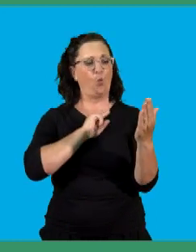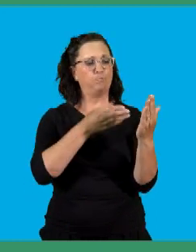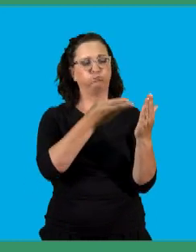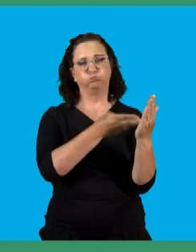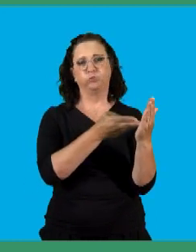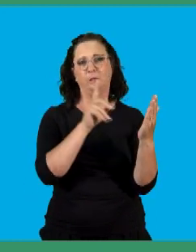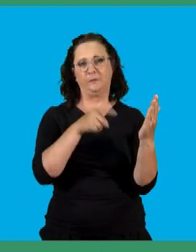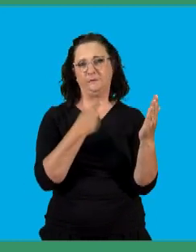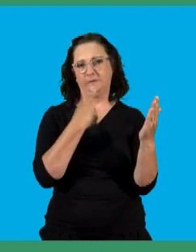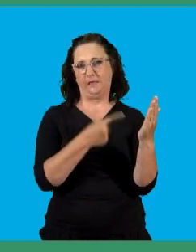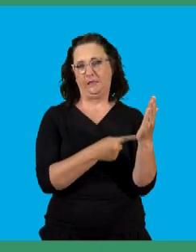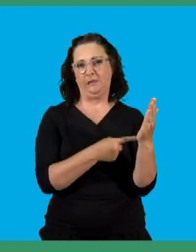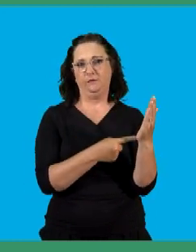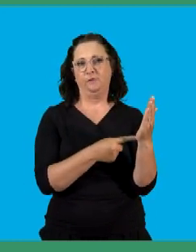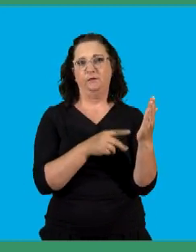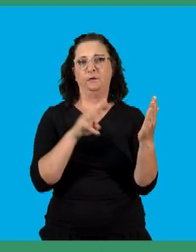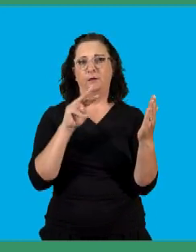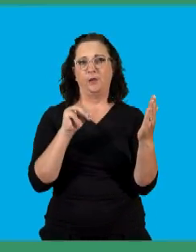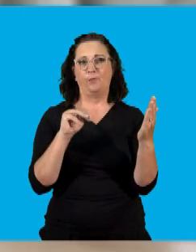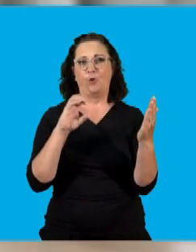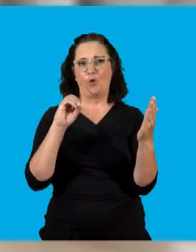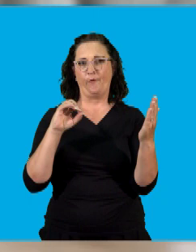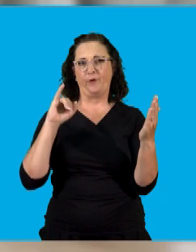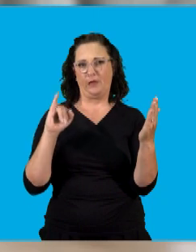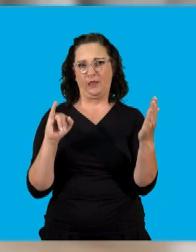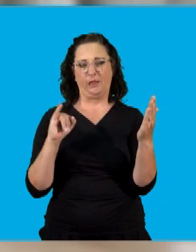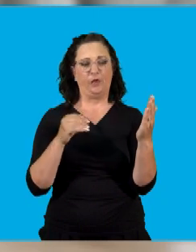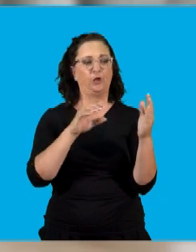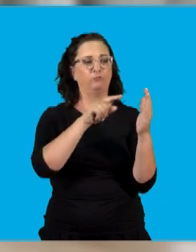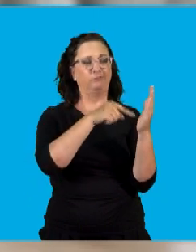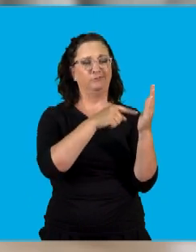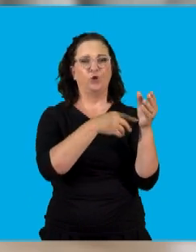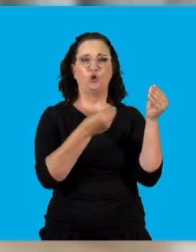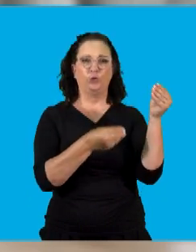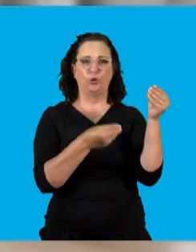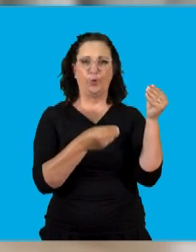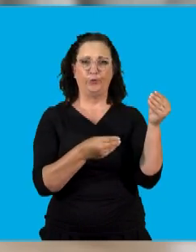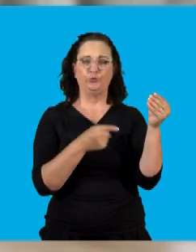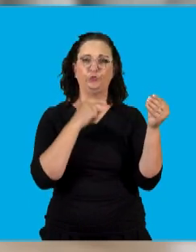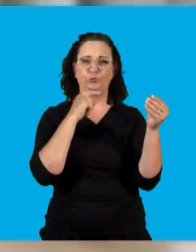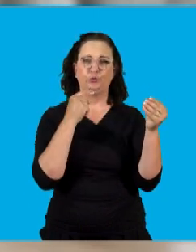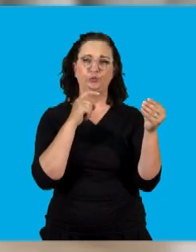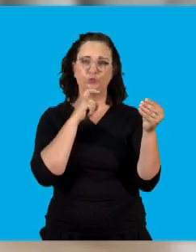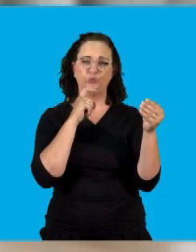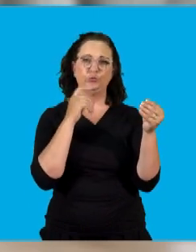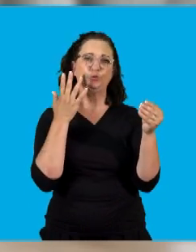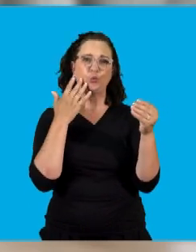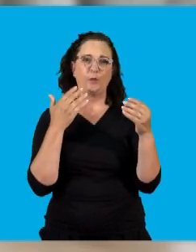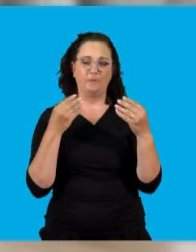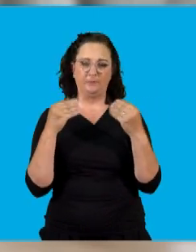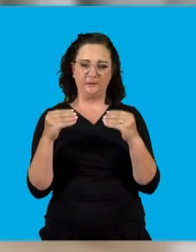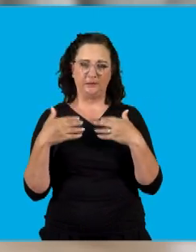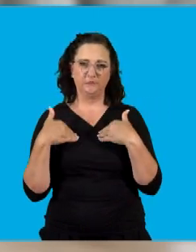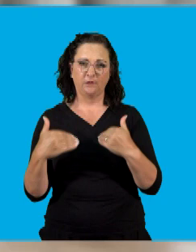is a personal liability company? Because the Memorandum of Incorporation, it is the document that is used by companies when they start